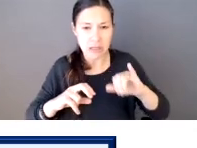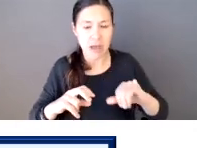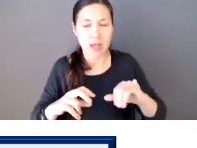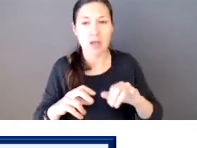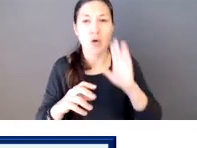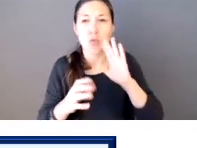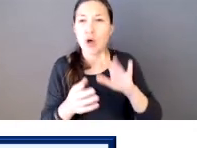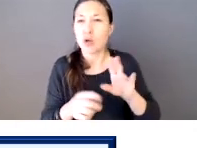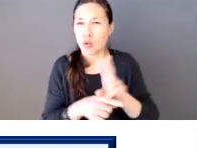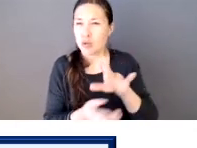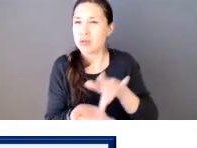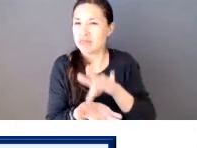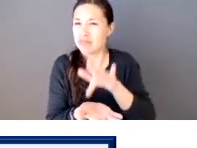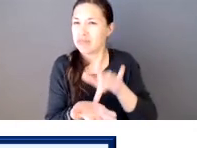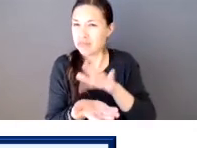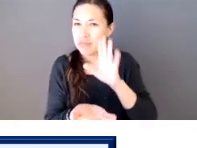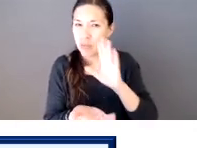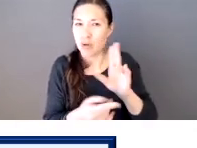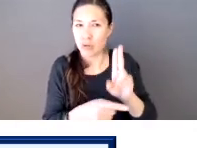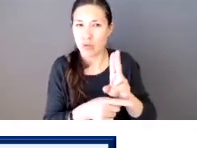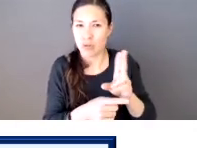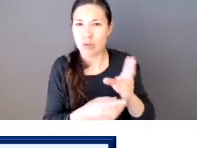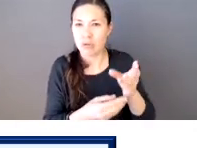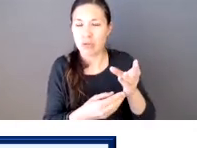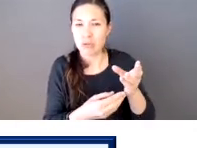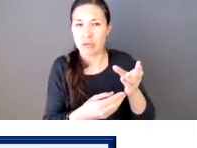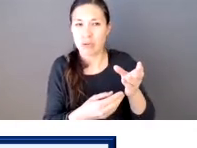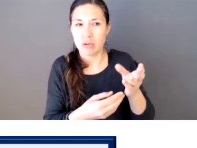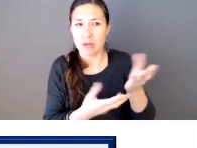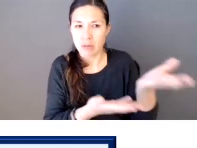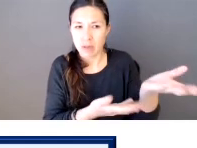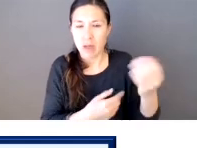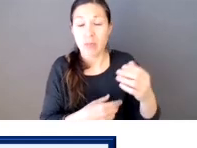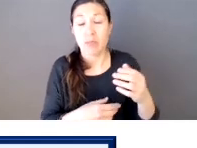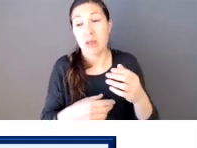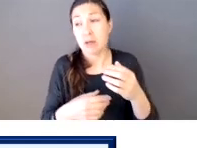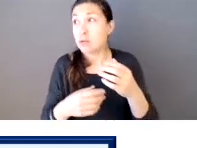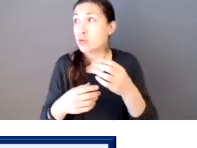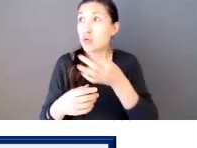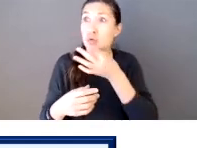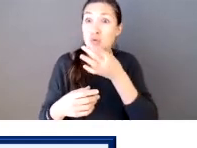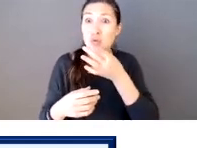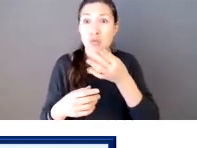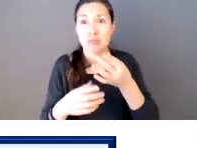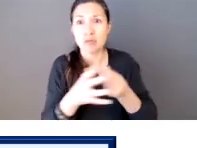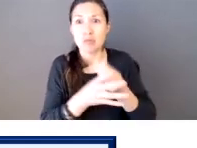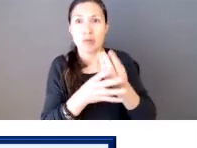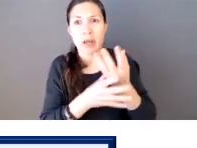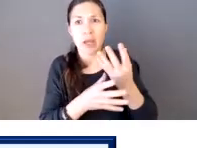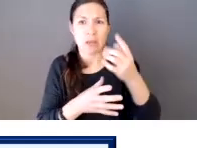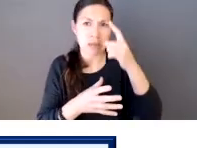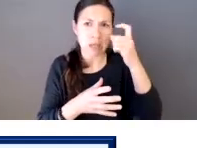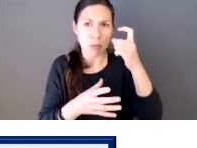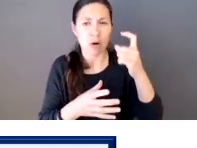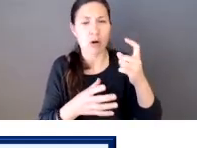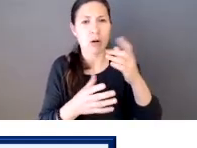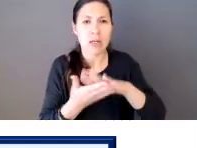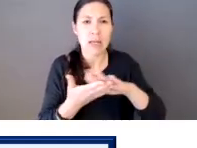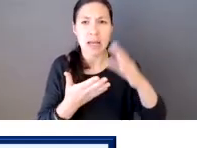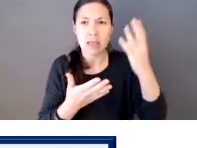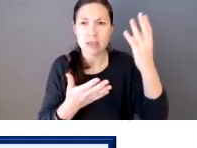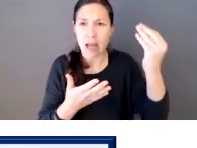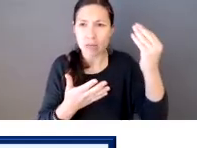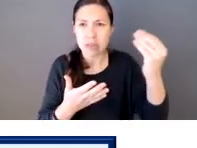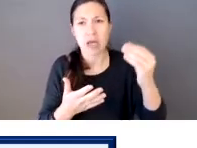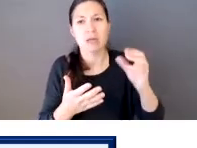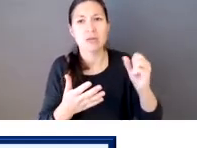tablets, you know, the meeting outside, it's getting nice again. We can do outdoor visits again. It's really learning what worked. And I